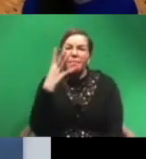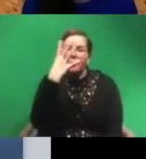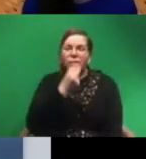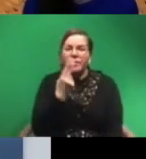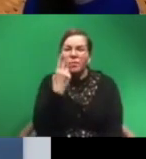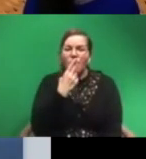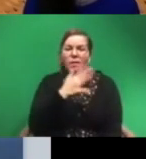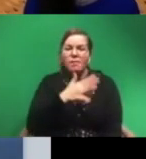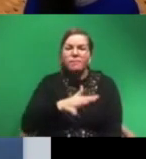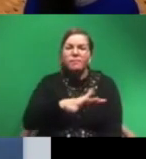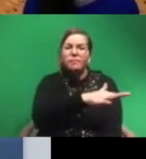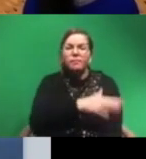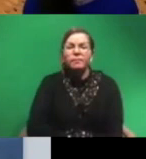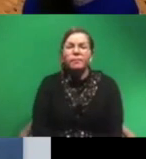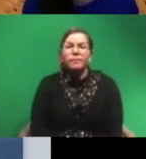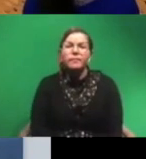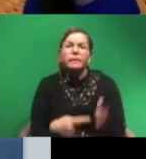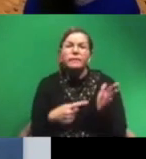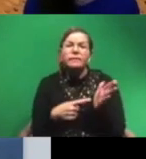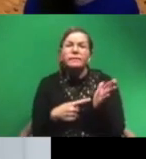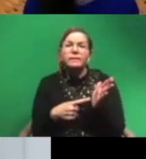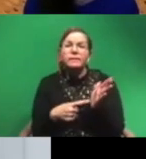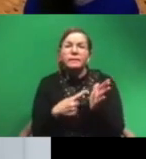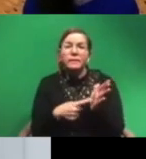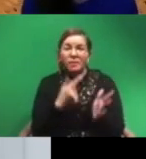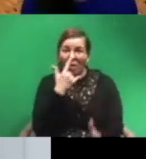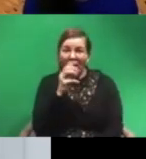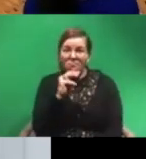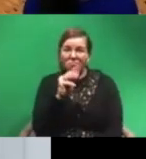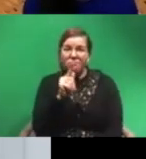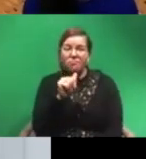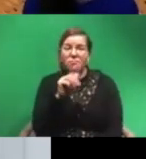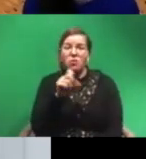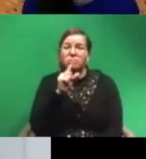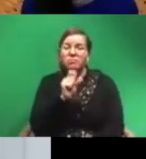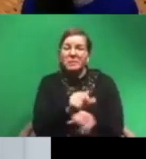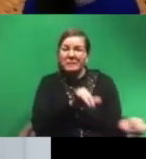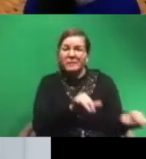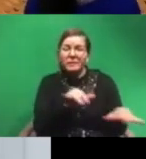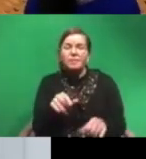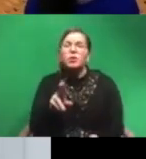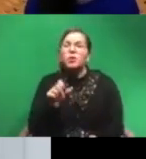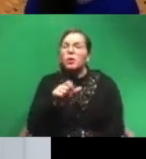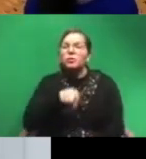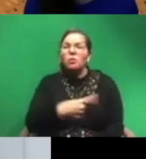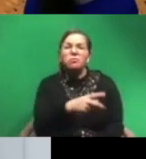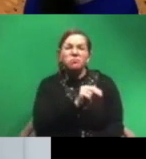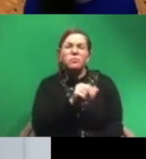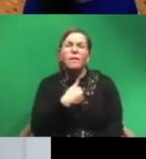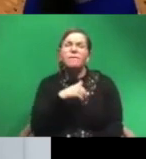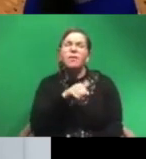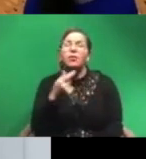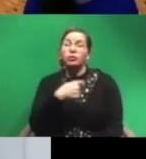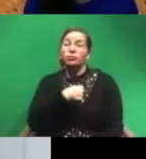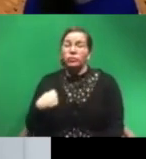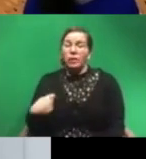that at some times of the day actually does look like Mars. But of course, the US is not the only place that does these. In